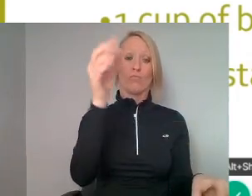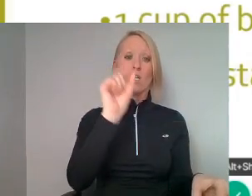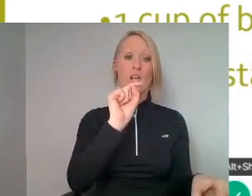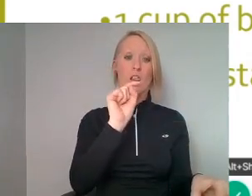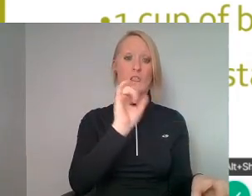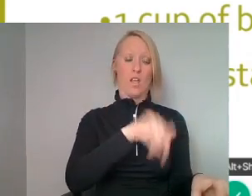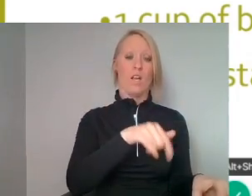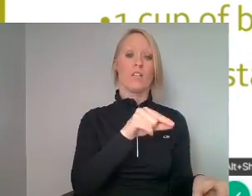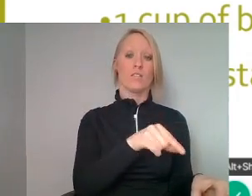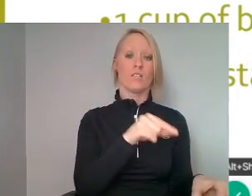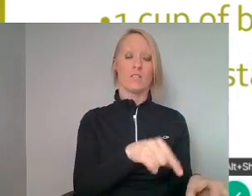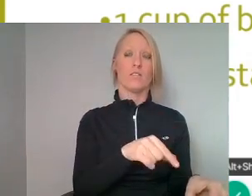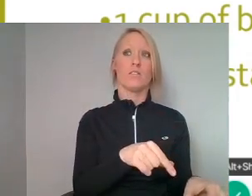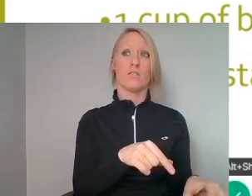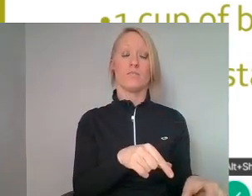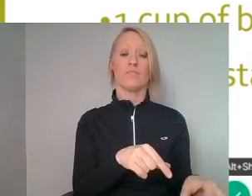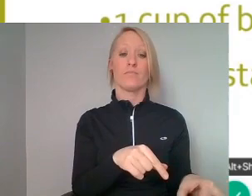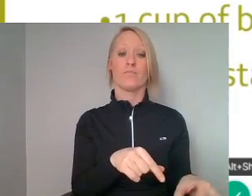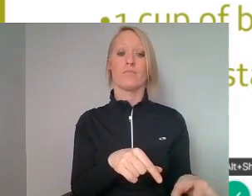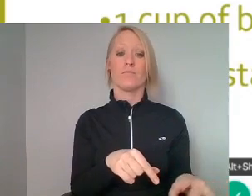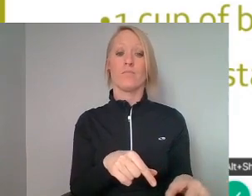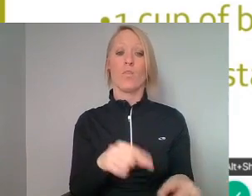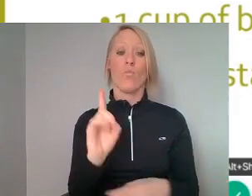cup of your vegetables. Okay.